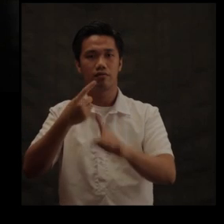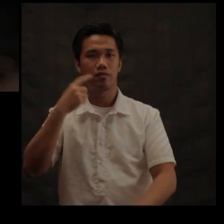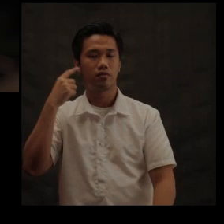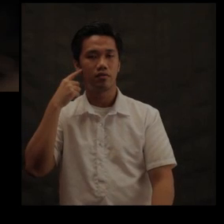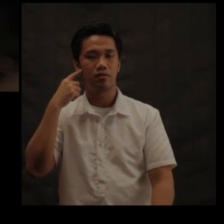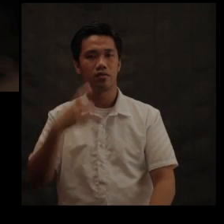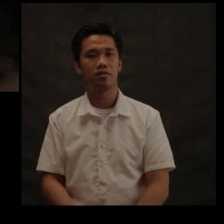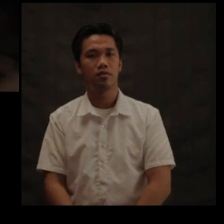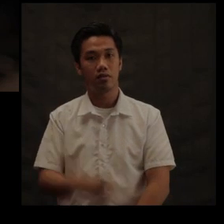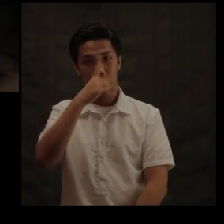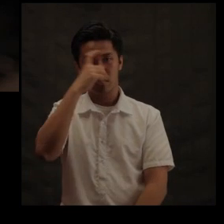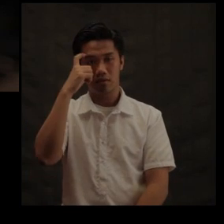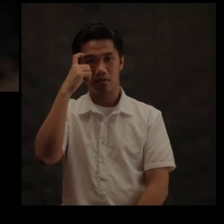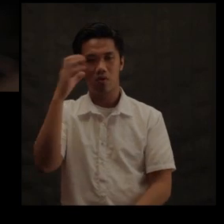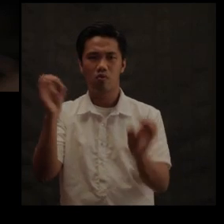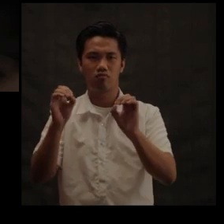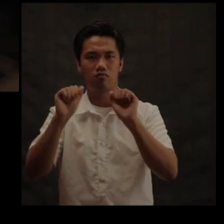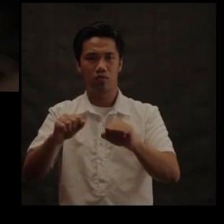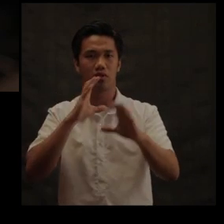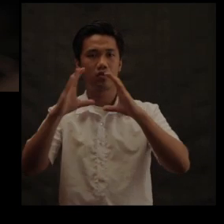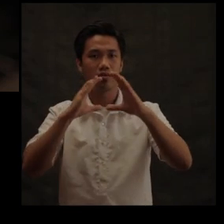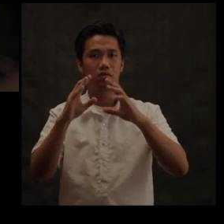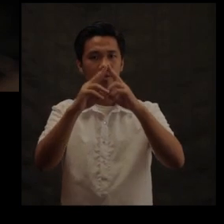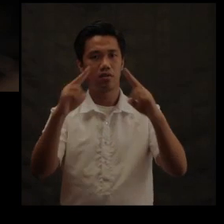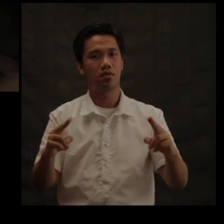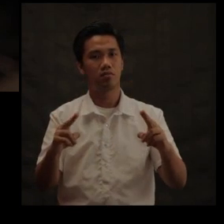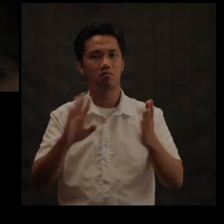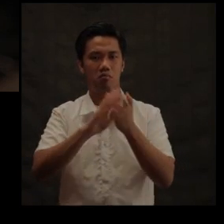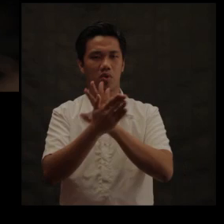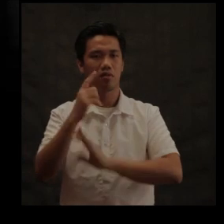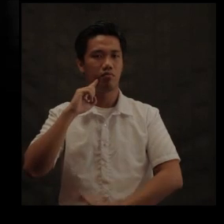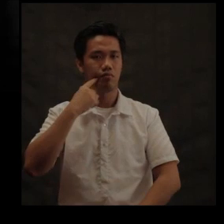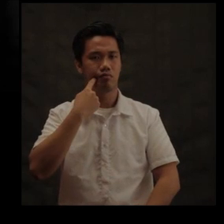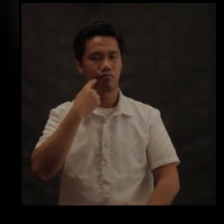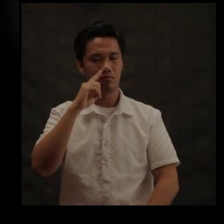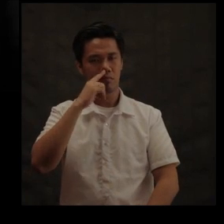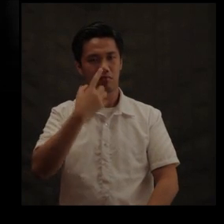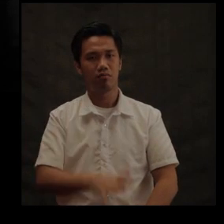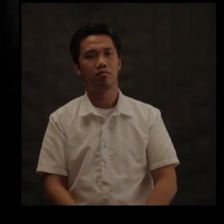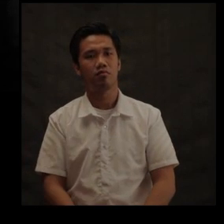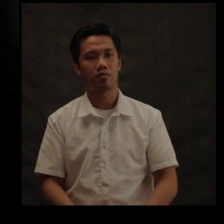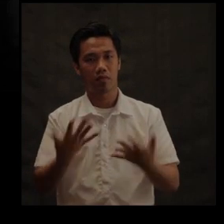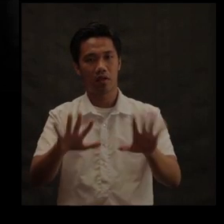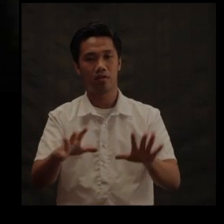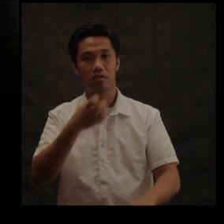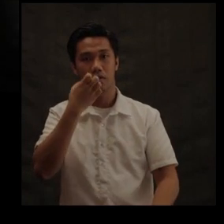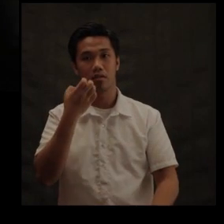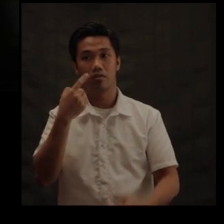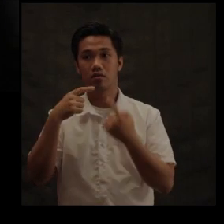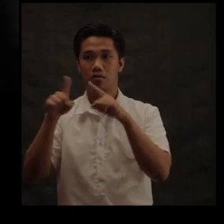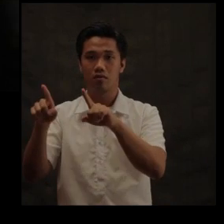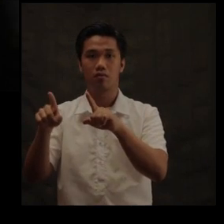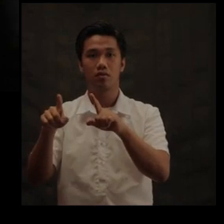deaf. Kasi wala siya makausap dito sa bahay, siguro nag-boring siya. Pagkakain niya, sabi niya mag-work daw